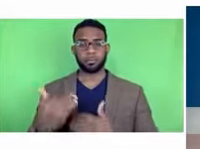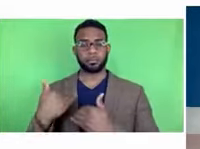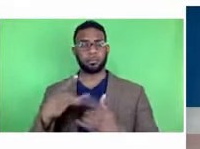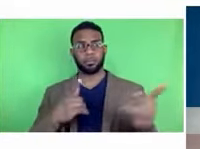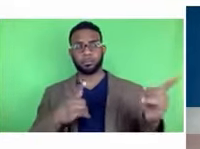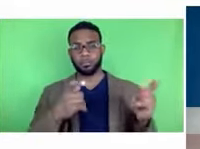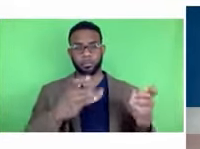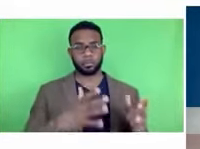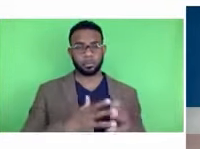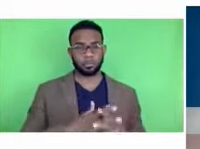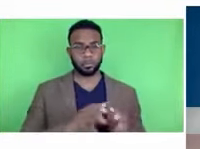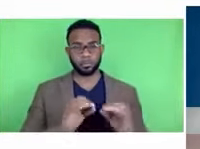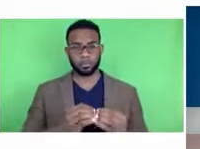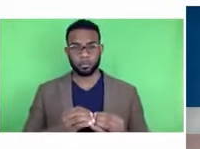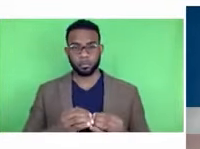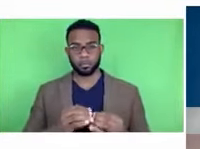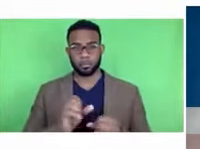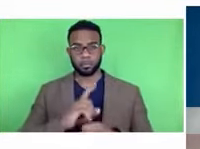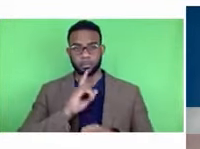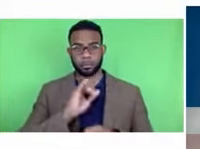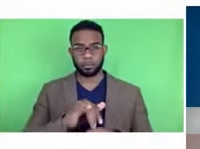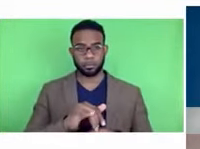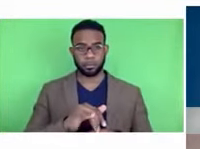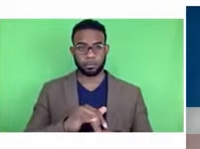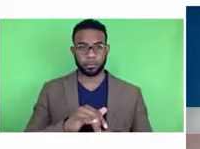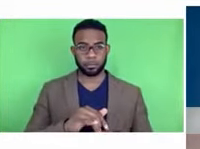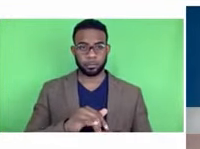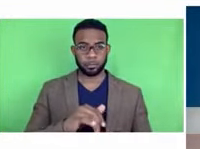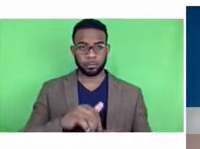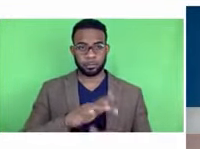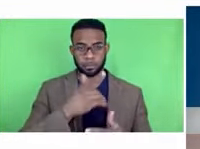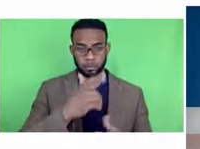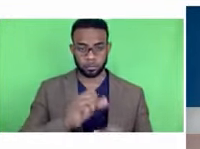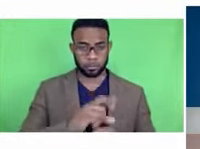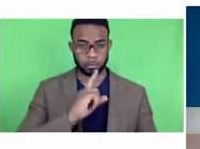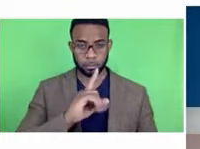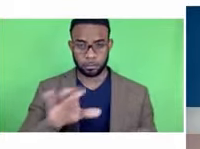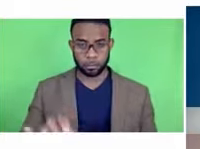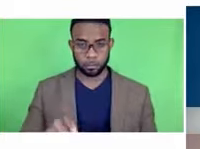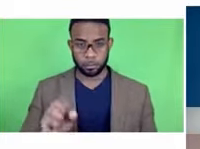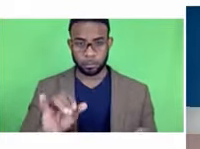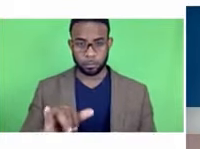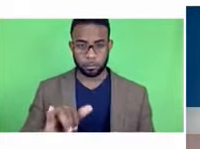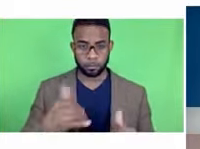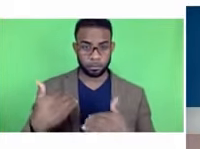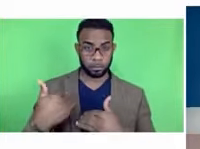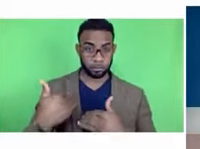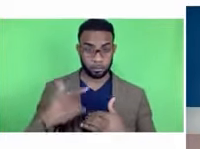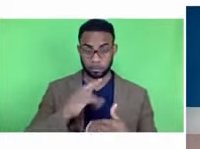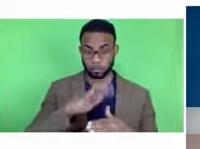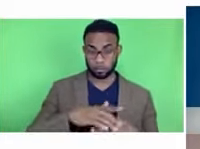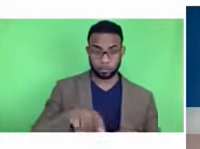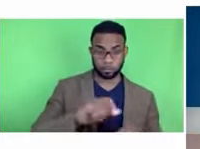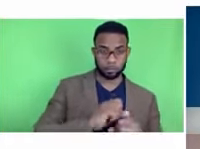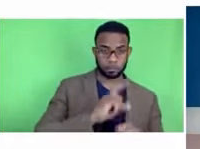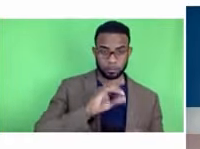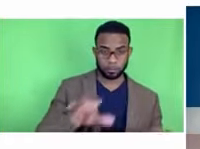of the organization to make sure that it's in their interest to make sure it's done. So the onus is on them to make sure it's